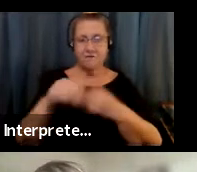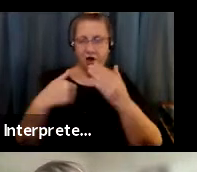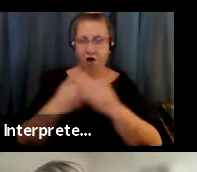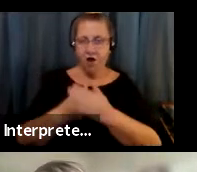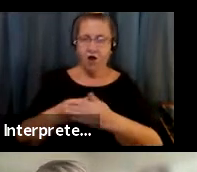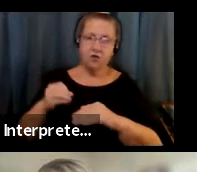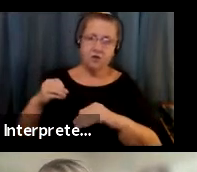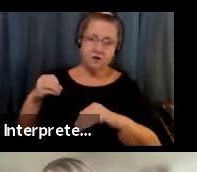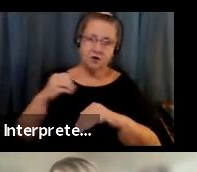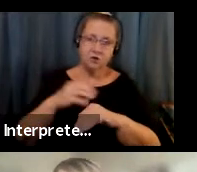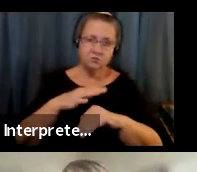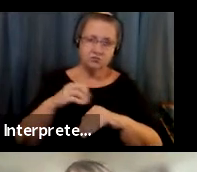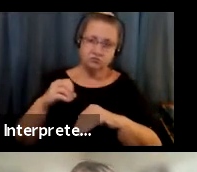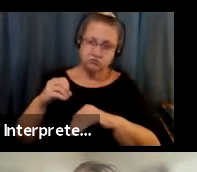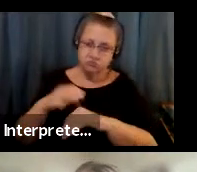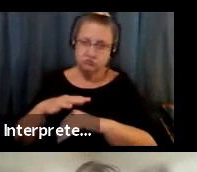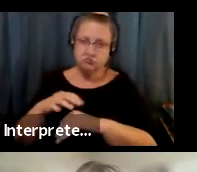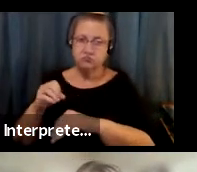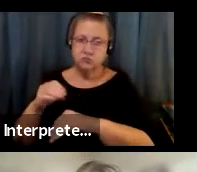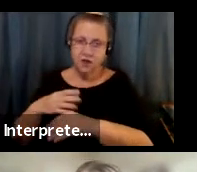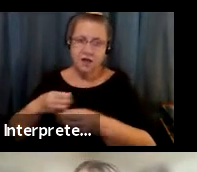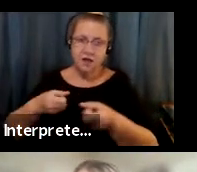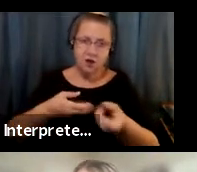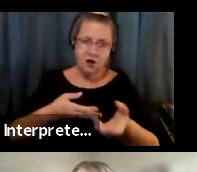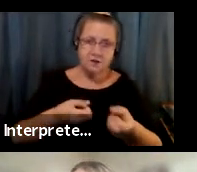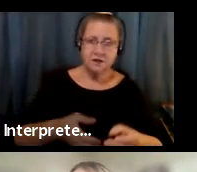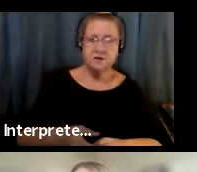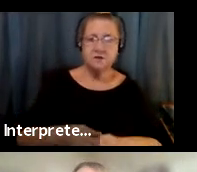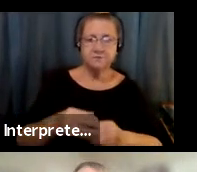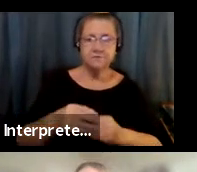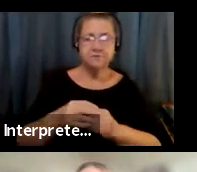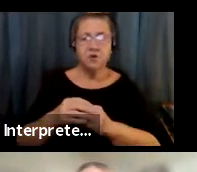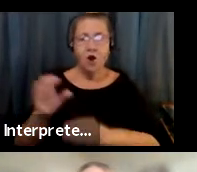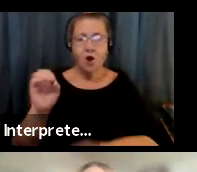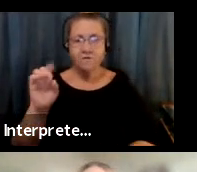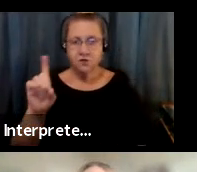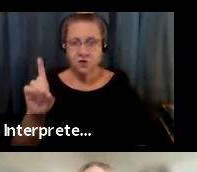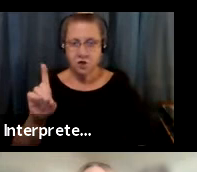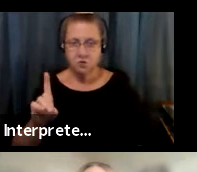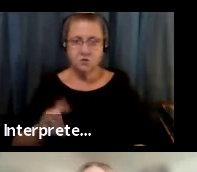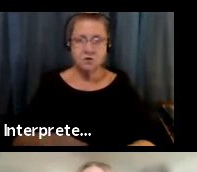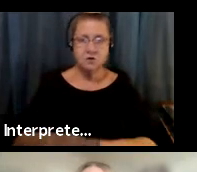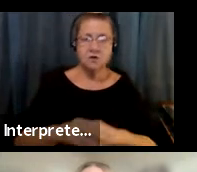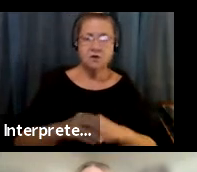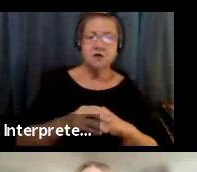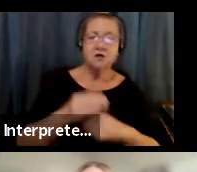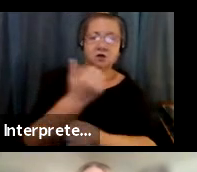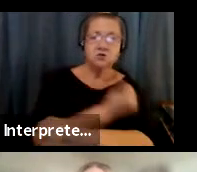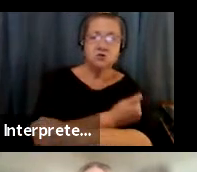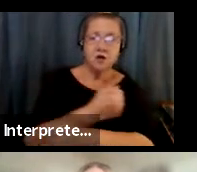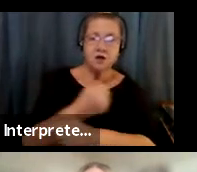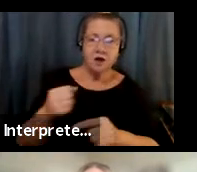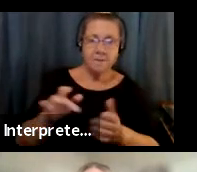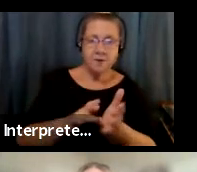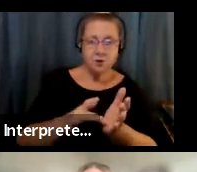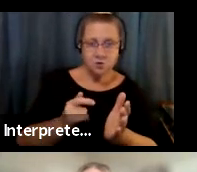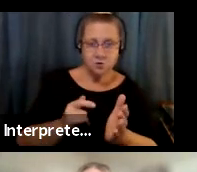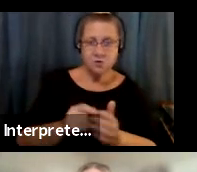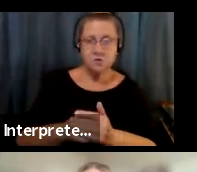non-COVID causes, overdoses, substance use, violence, cardiovascular death. There is much work